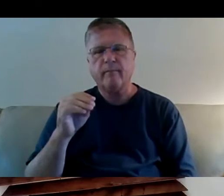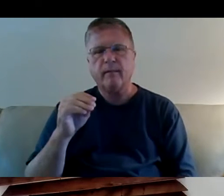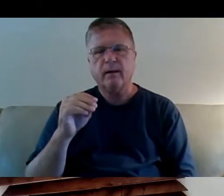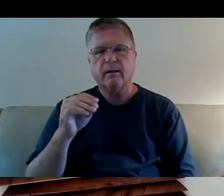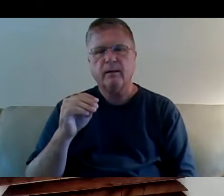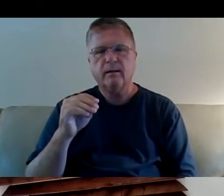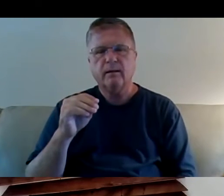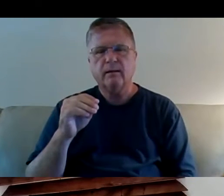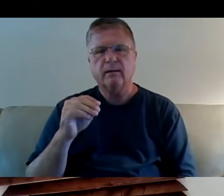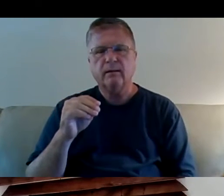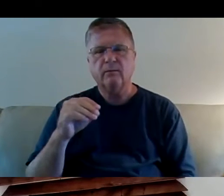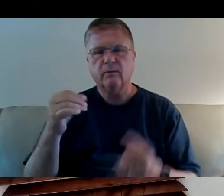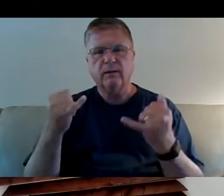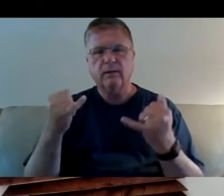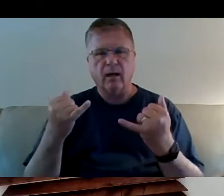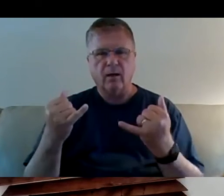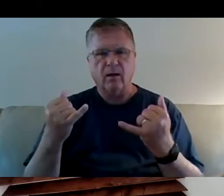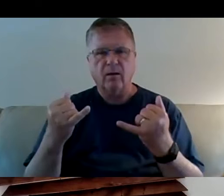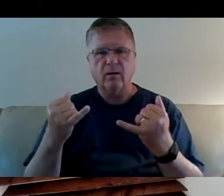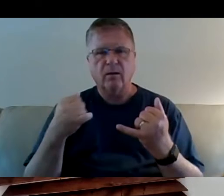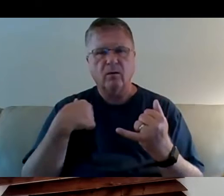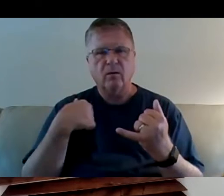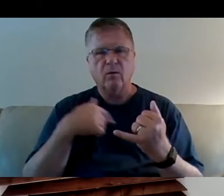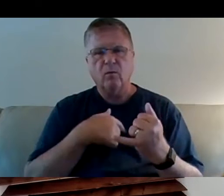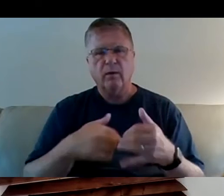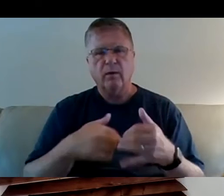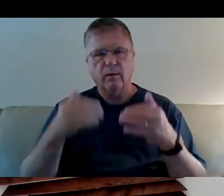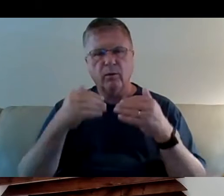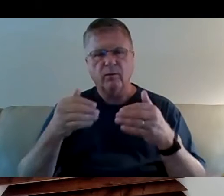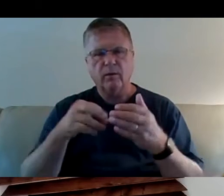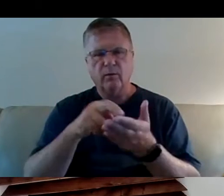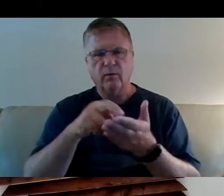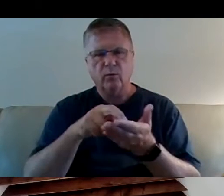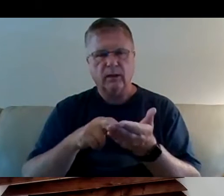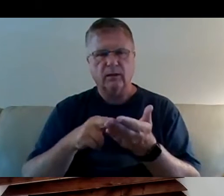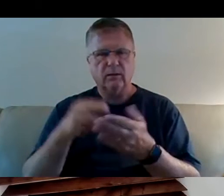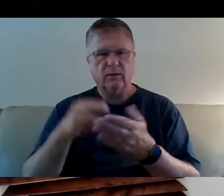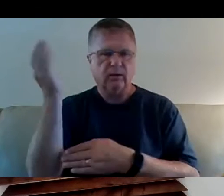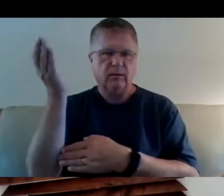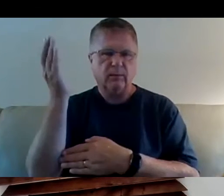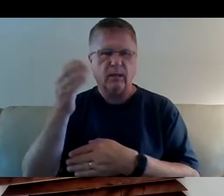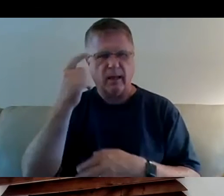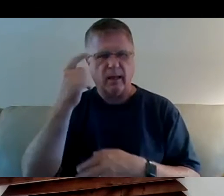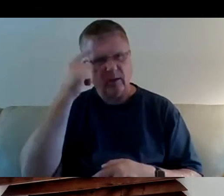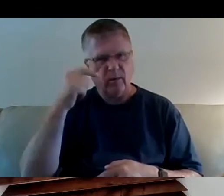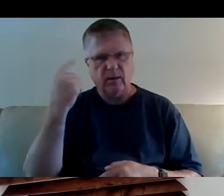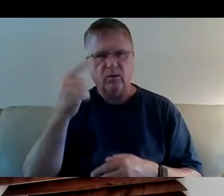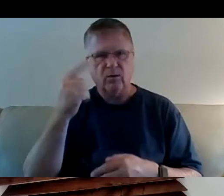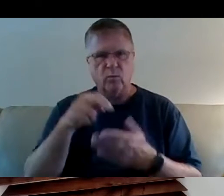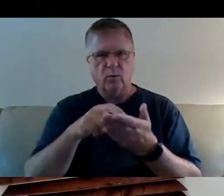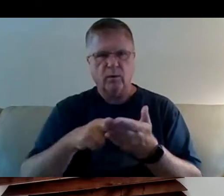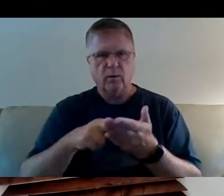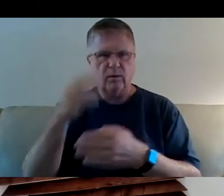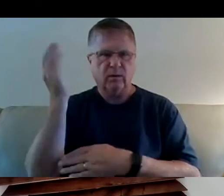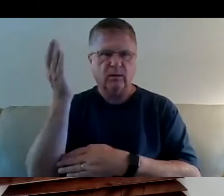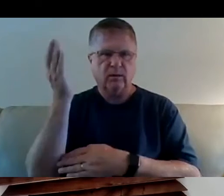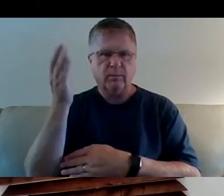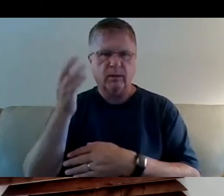at this time we can move into the register of speakers. I believe we have one register of speaker,